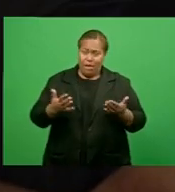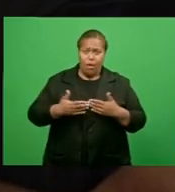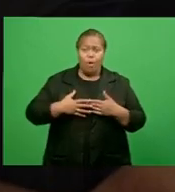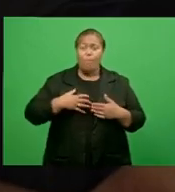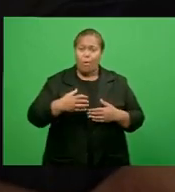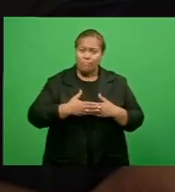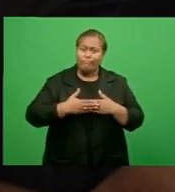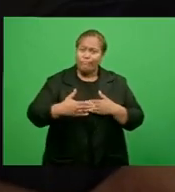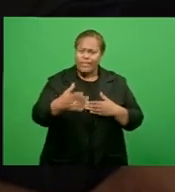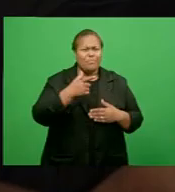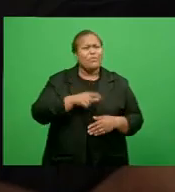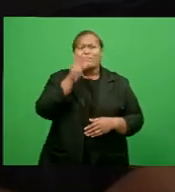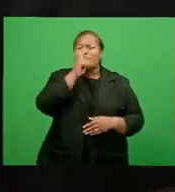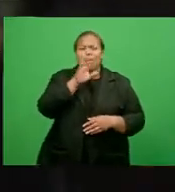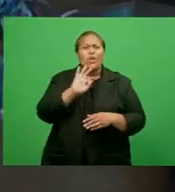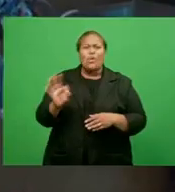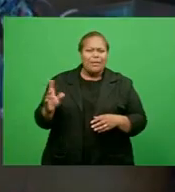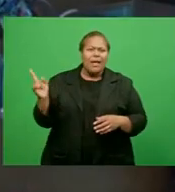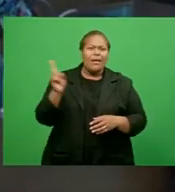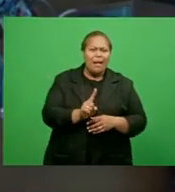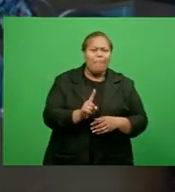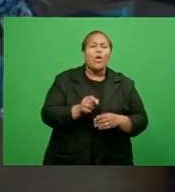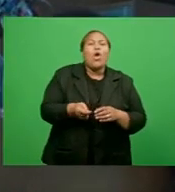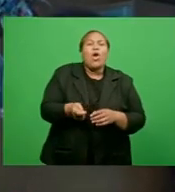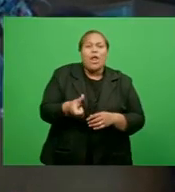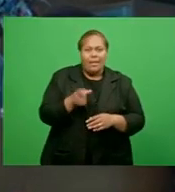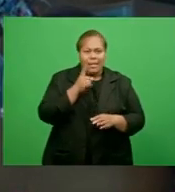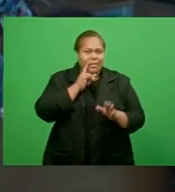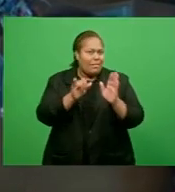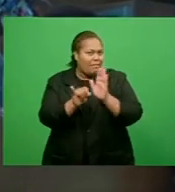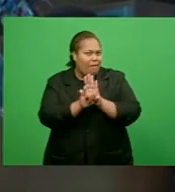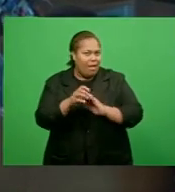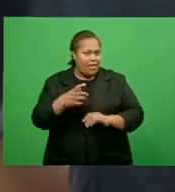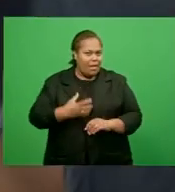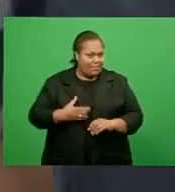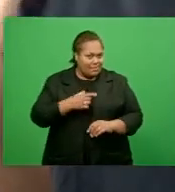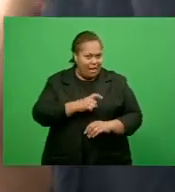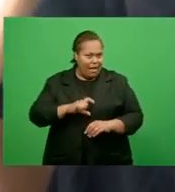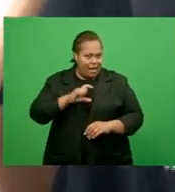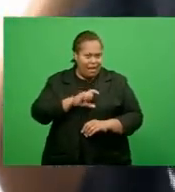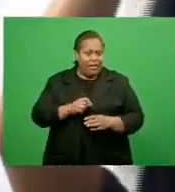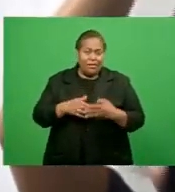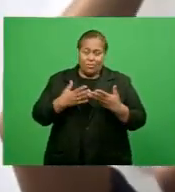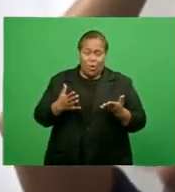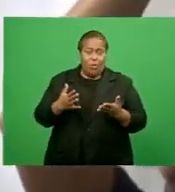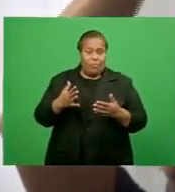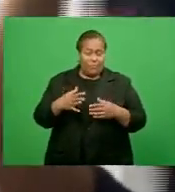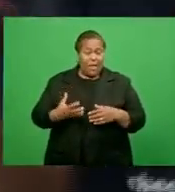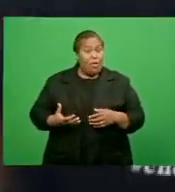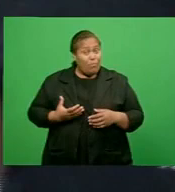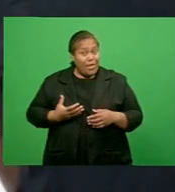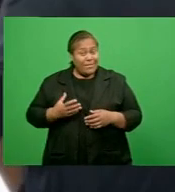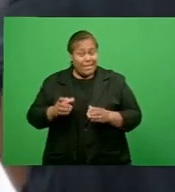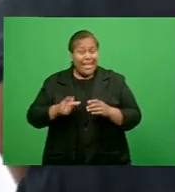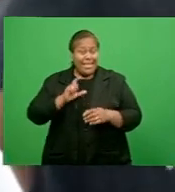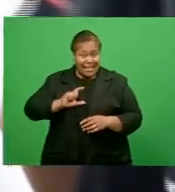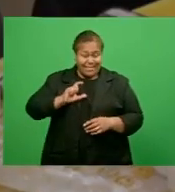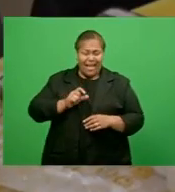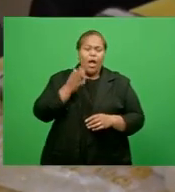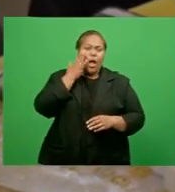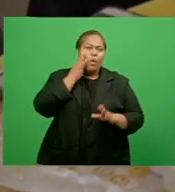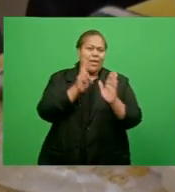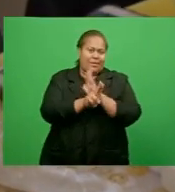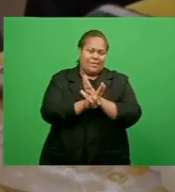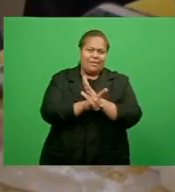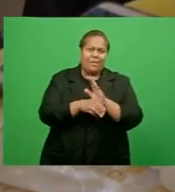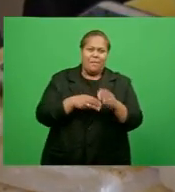Because the people are not coming in early enough. With October marked as Breast Cancer Awareness Month, Dr. FONG is calling for active